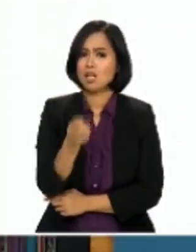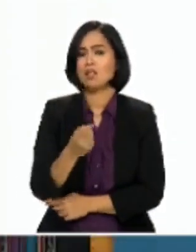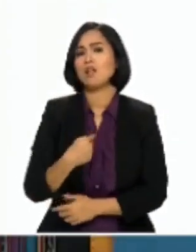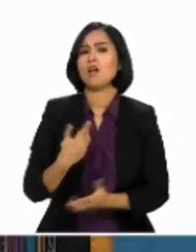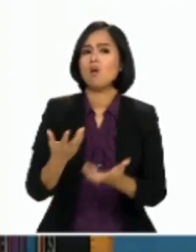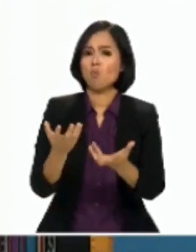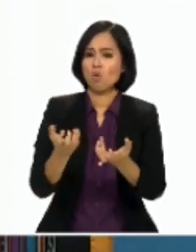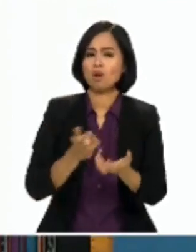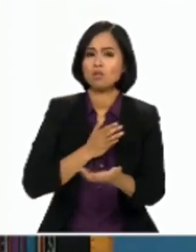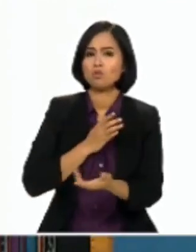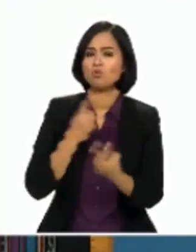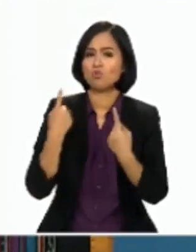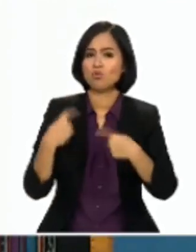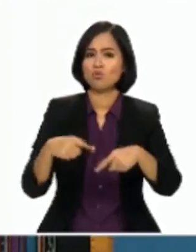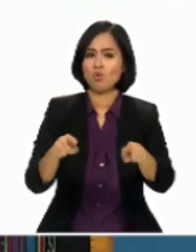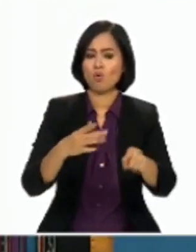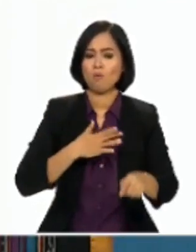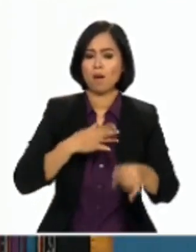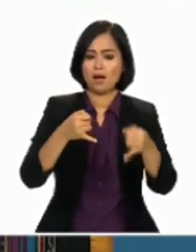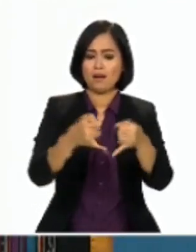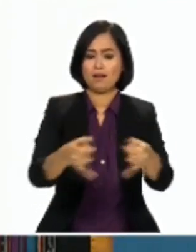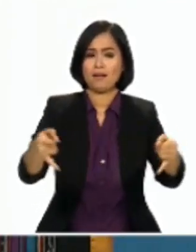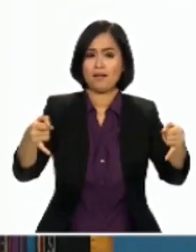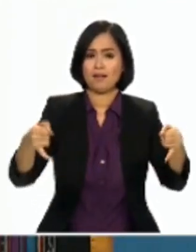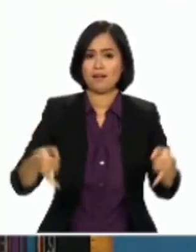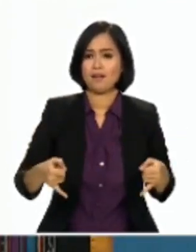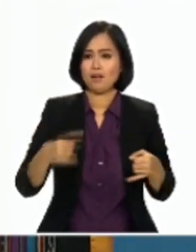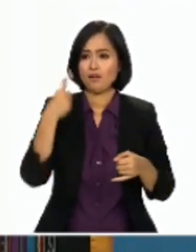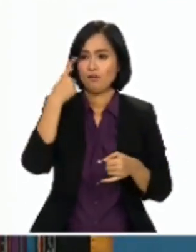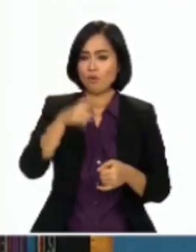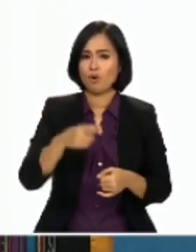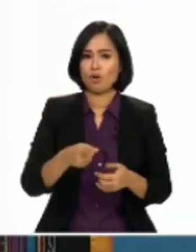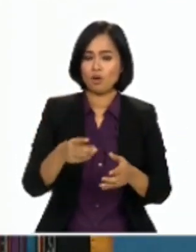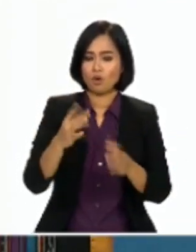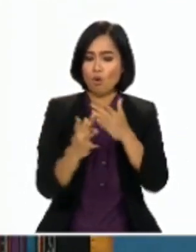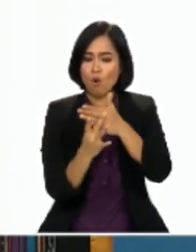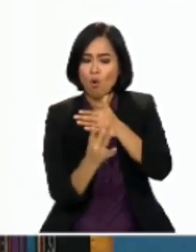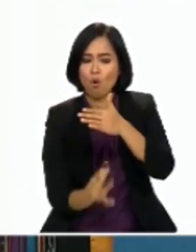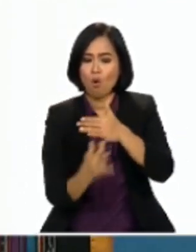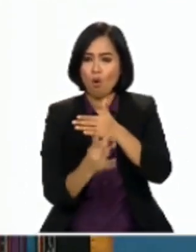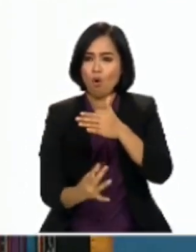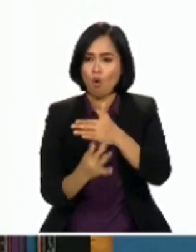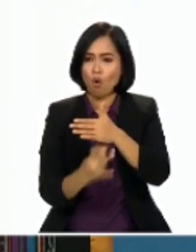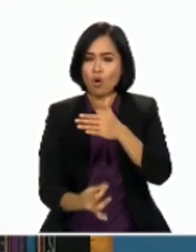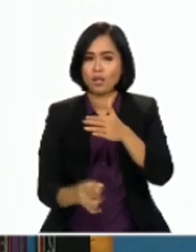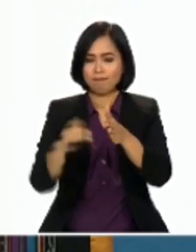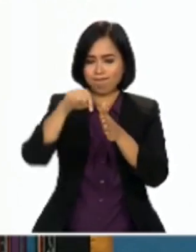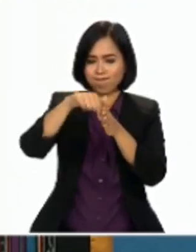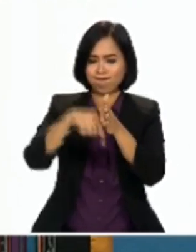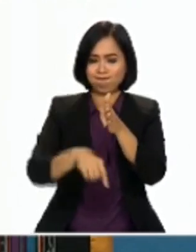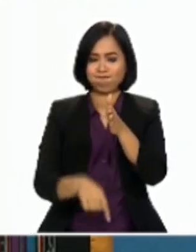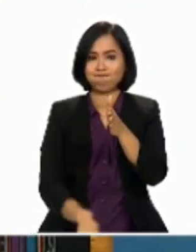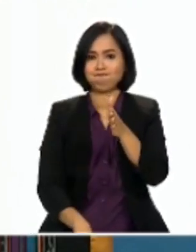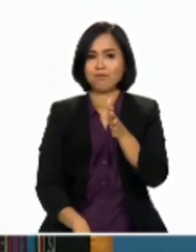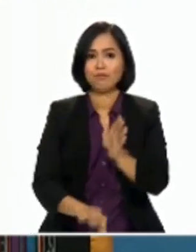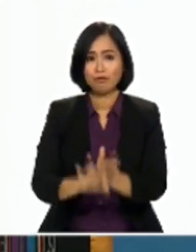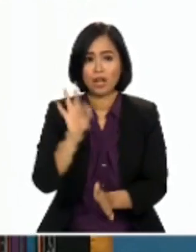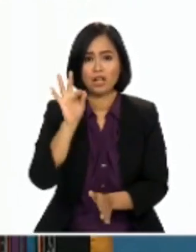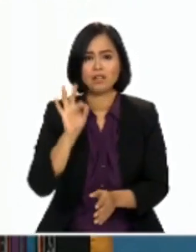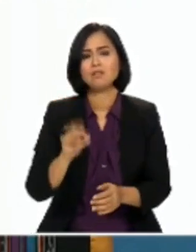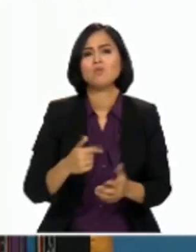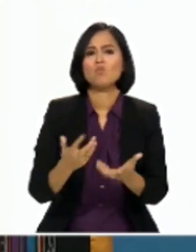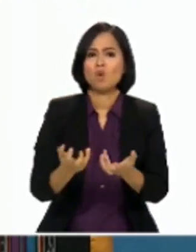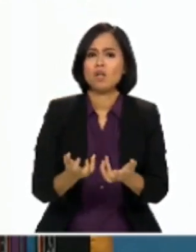to my territory to dig oil. That's the word, I dig. Because that